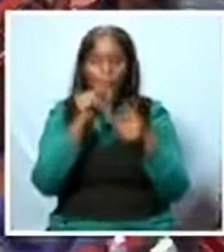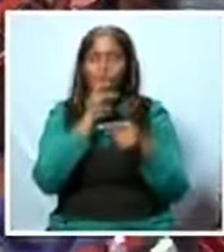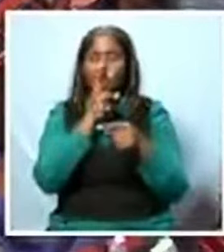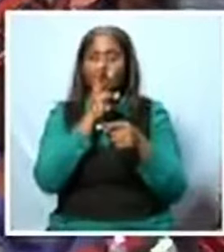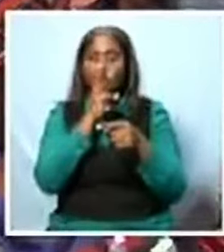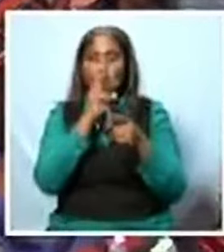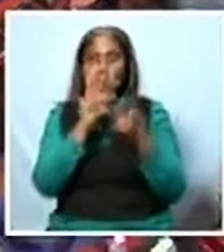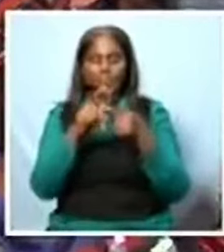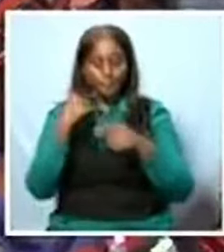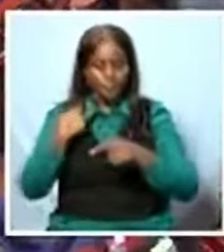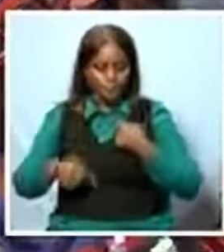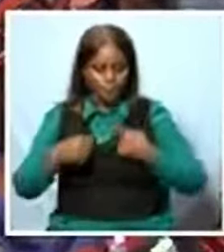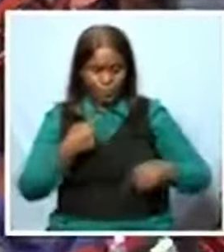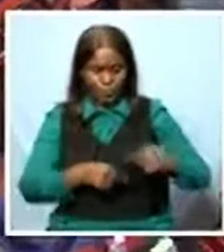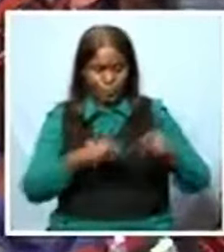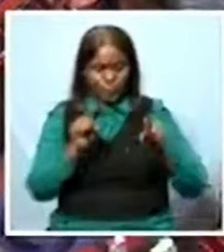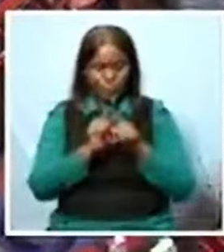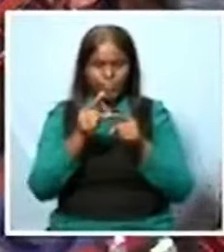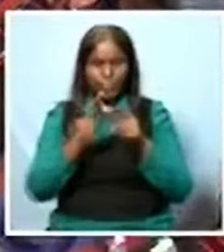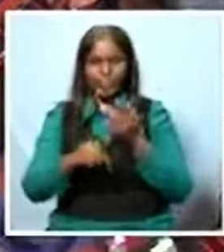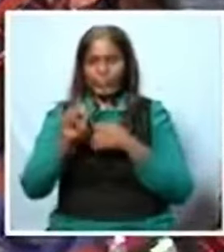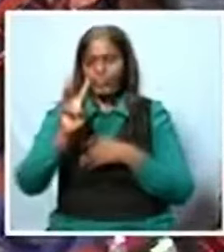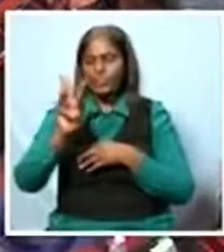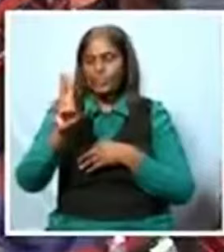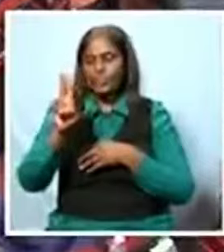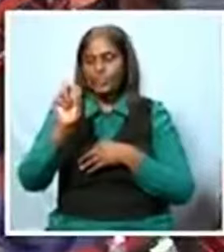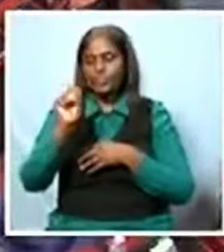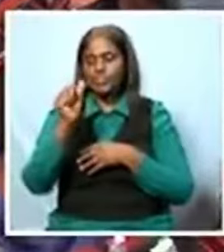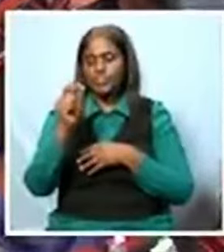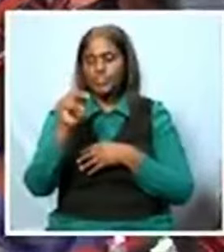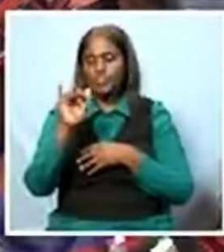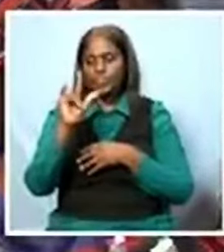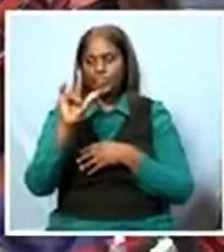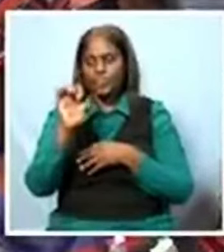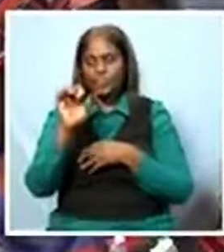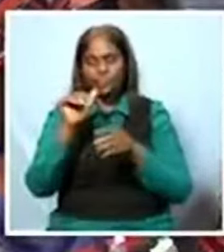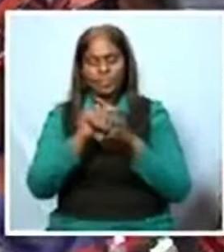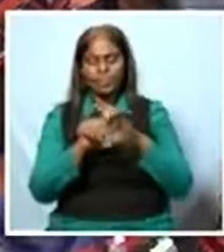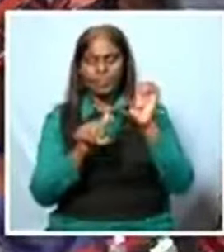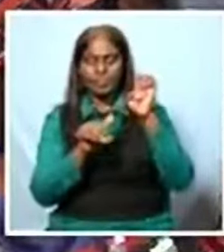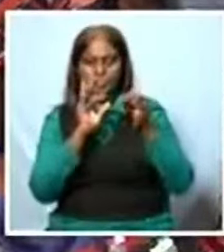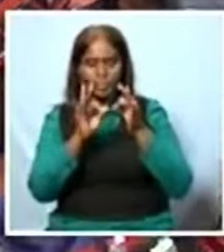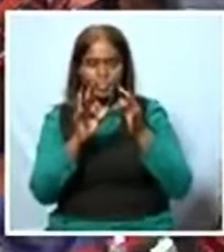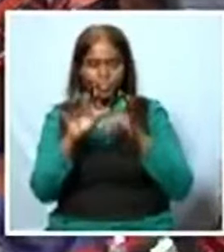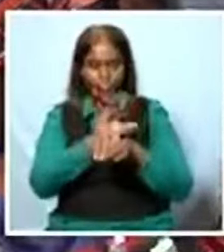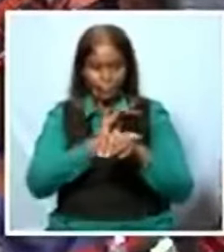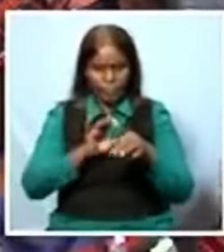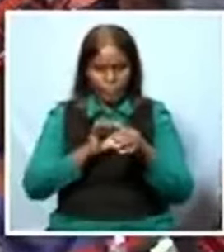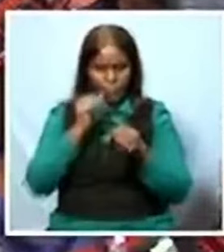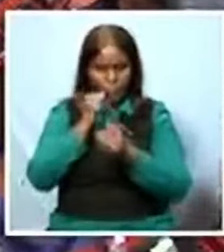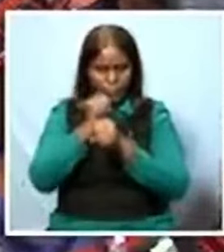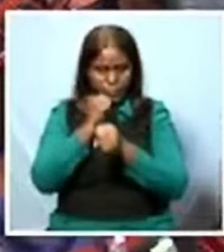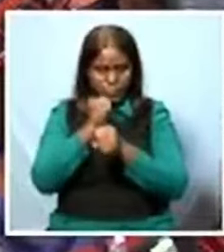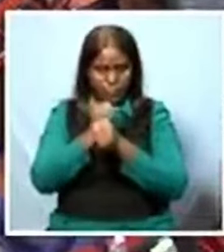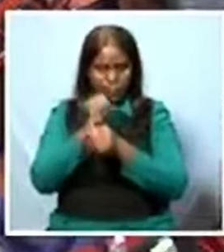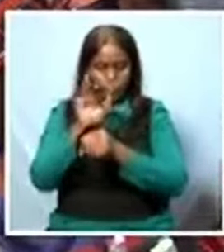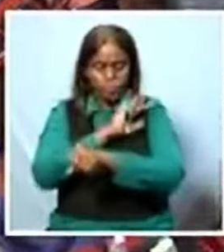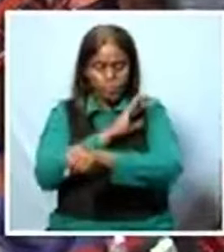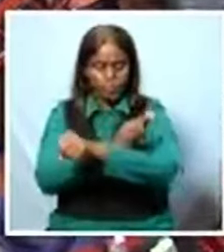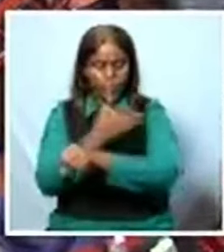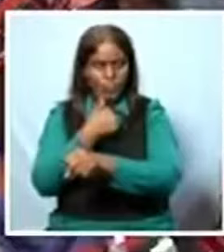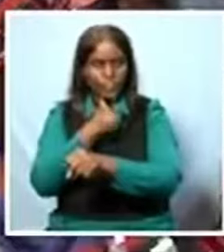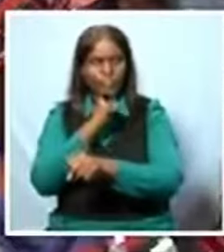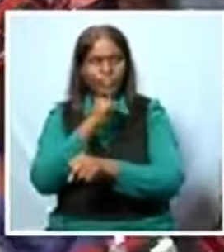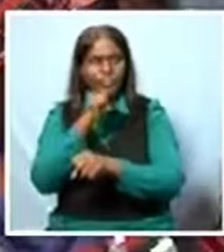to Kanfinsa and Pusakile parliamentary constituencies, and in E, if the company's operational capacity has not